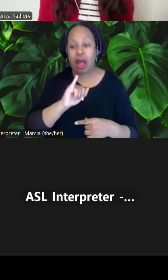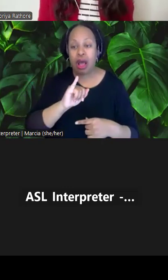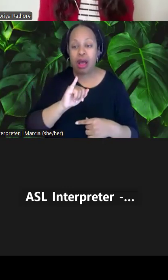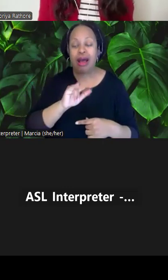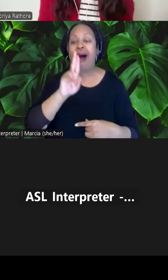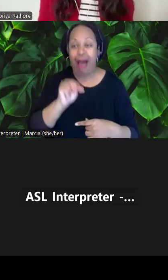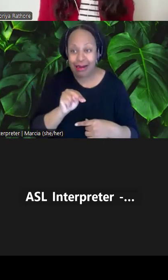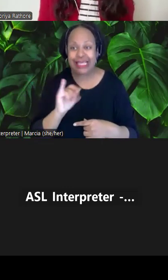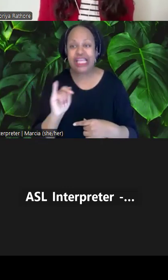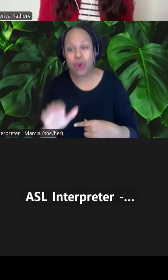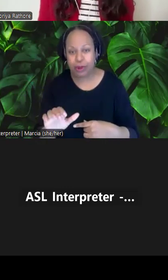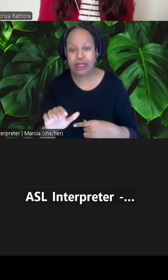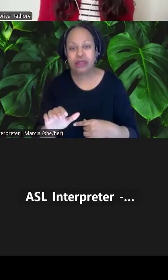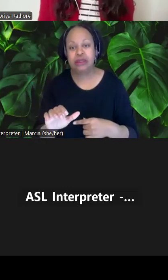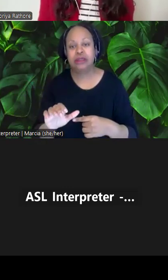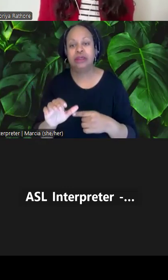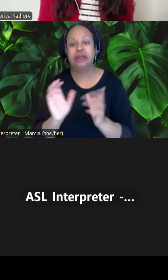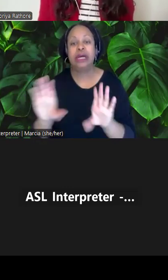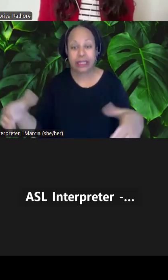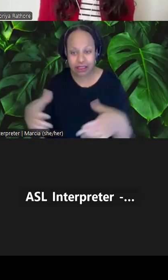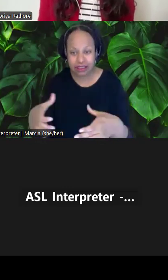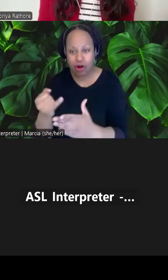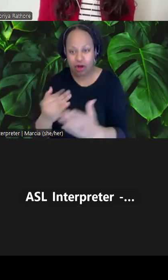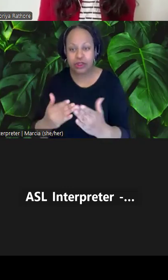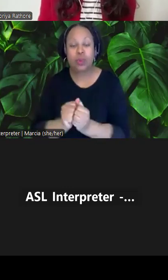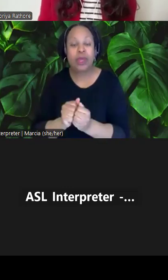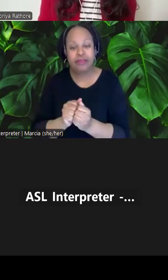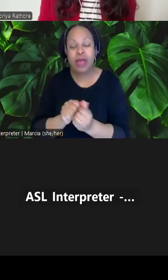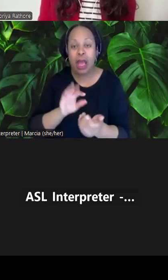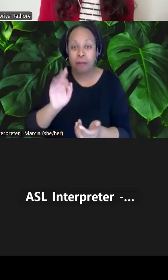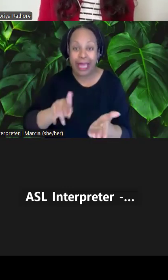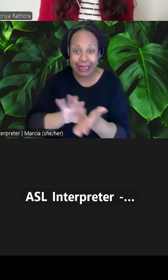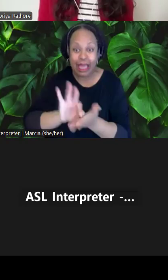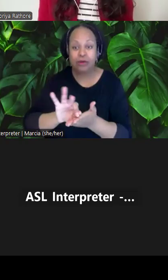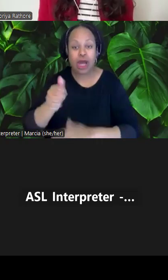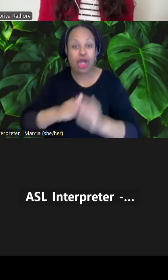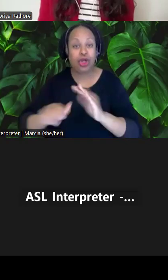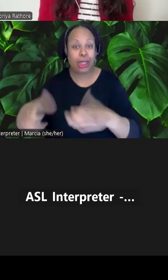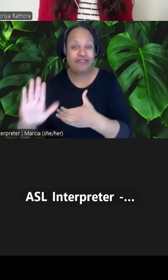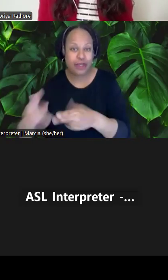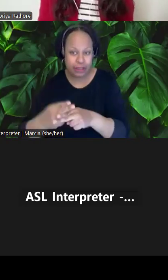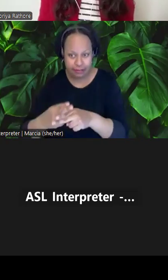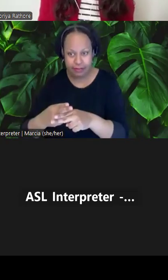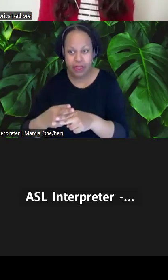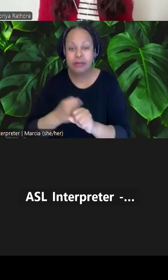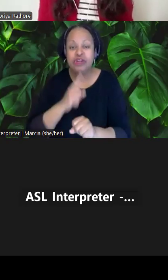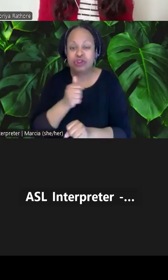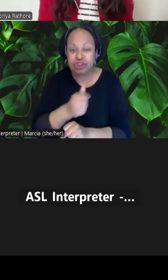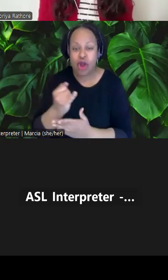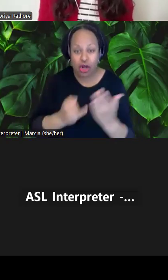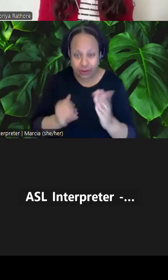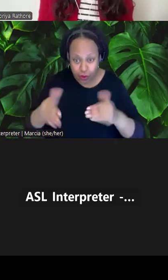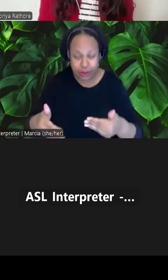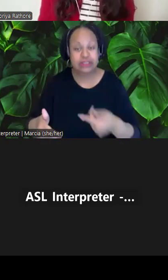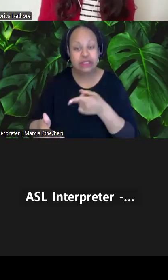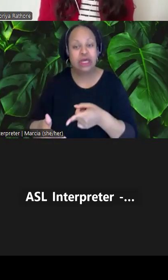bank account in that collective's name. So as long as you're arts focused and you're not incorporated as a